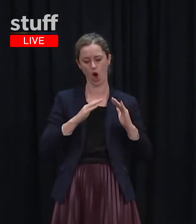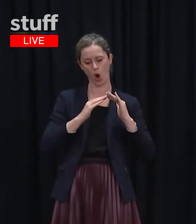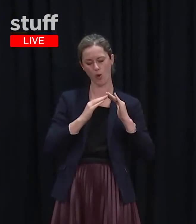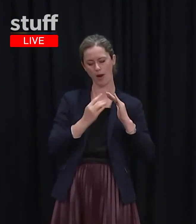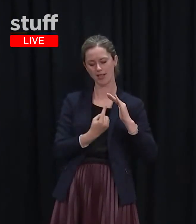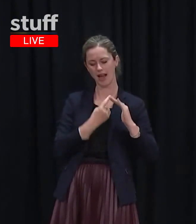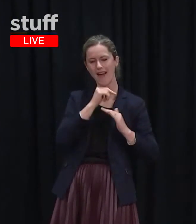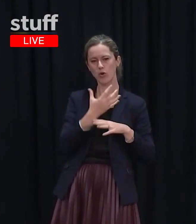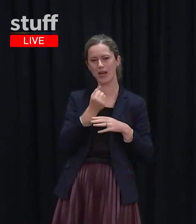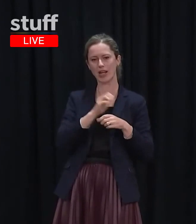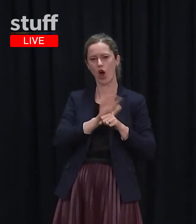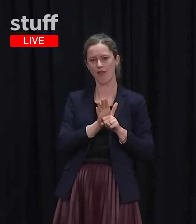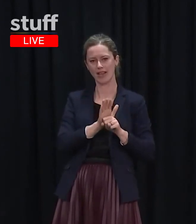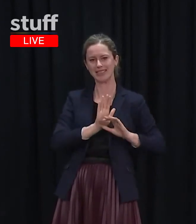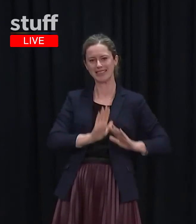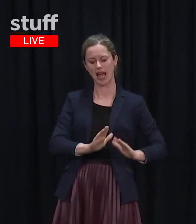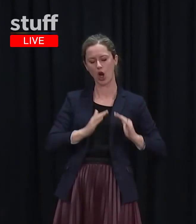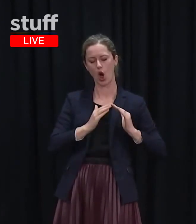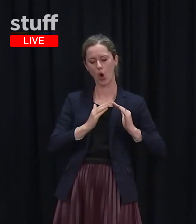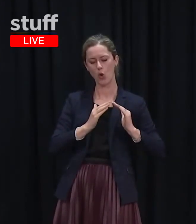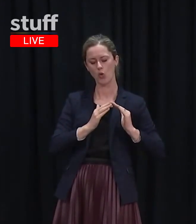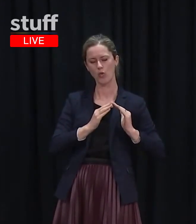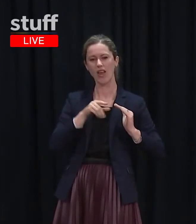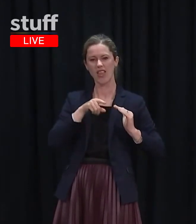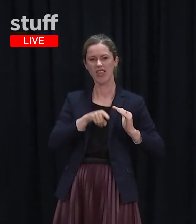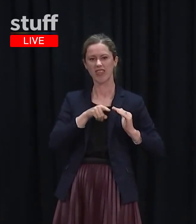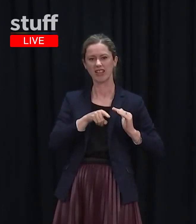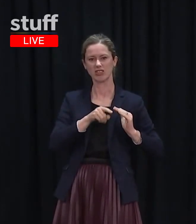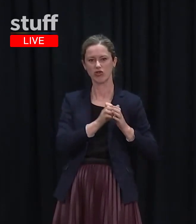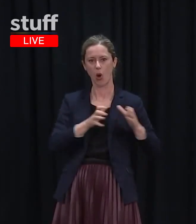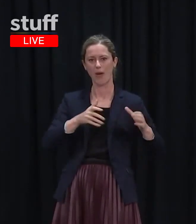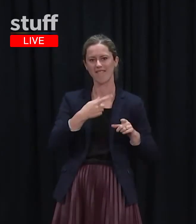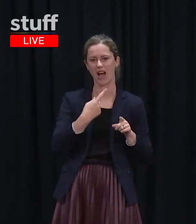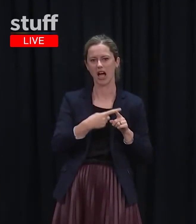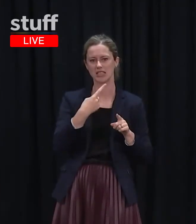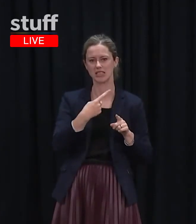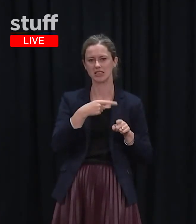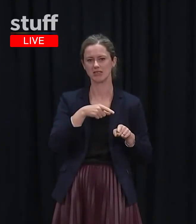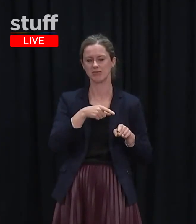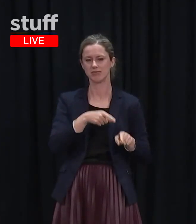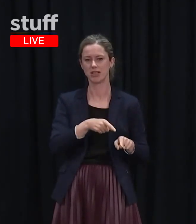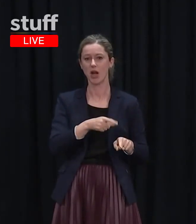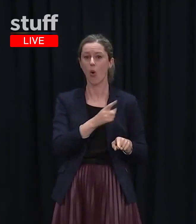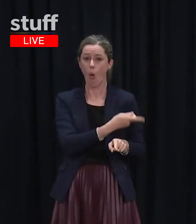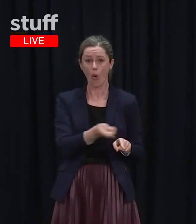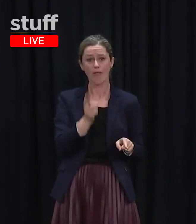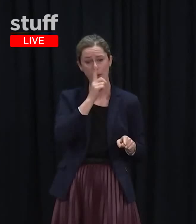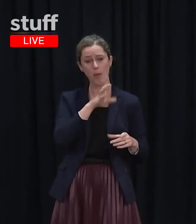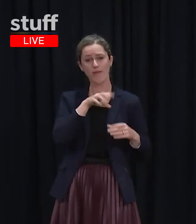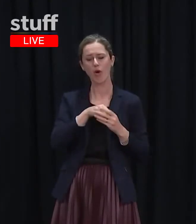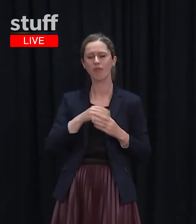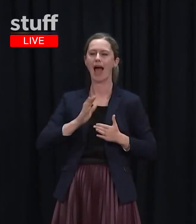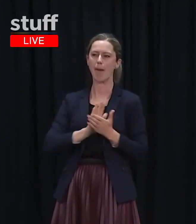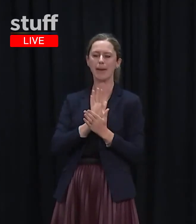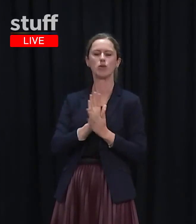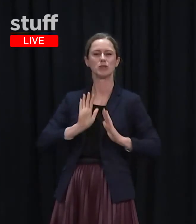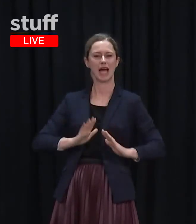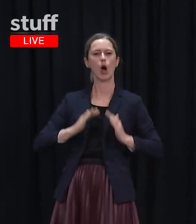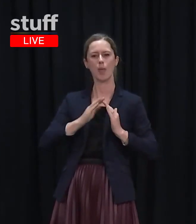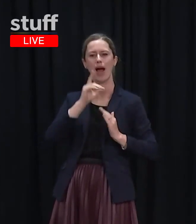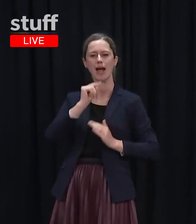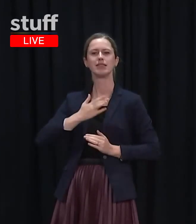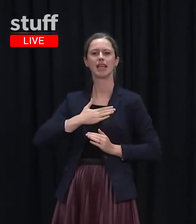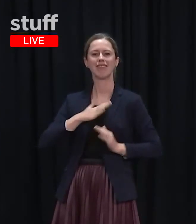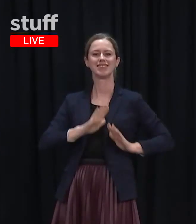increasing the capacity to do that, and that actually all of these people, as I said, are willing and interested in isolating at home and can do